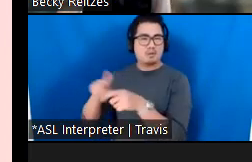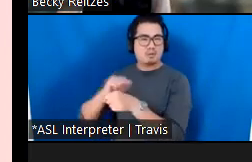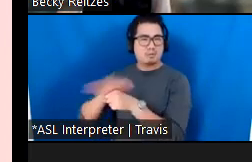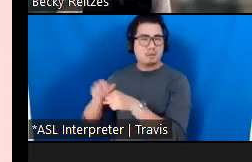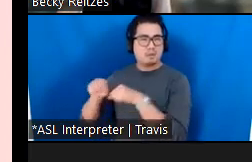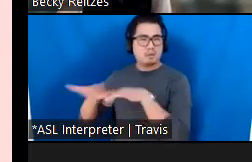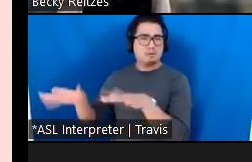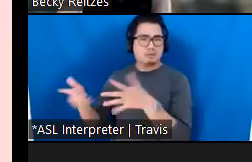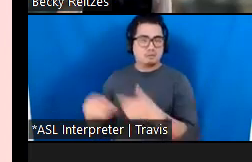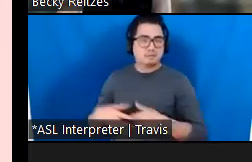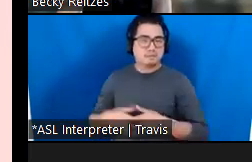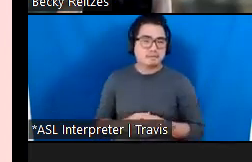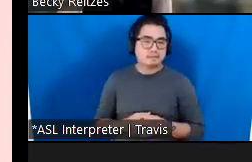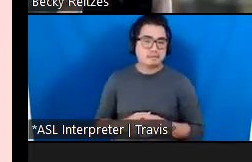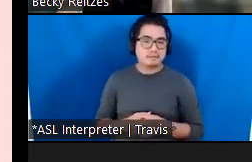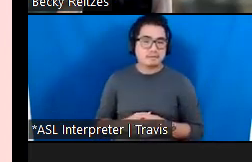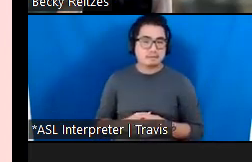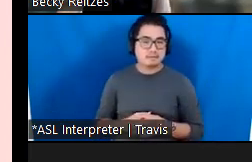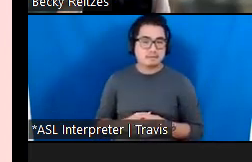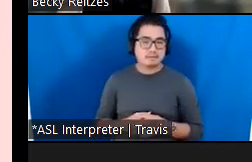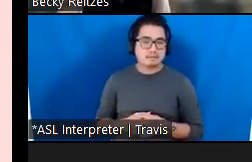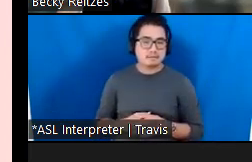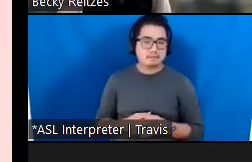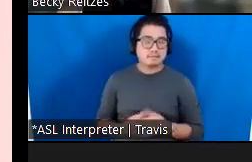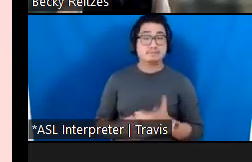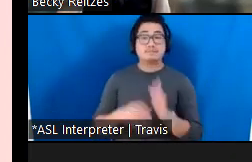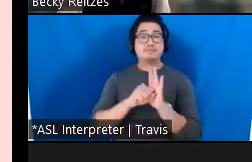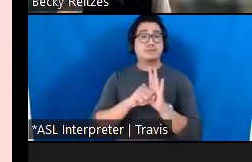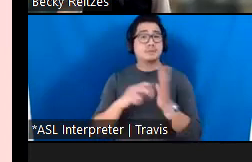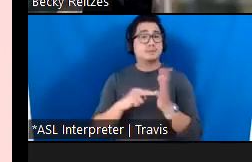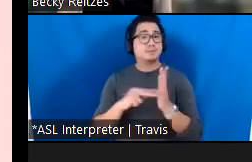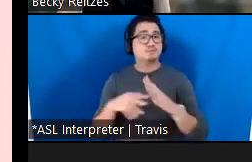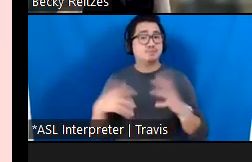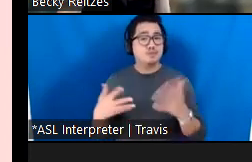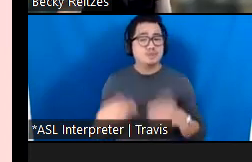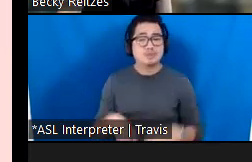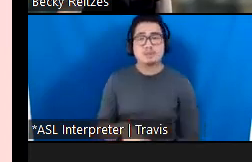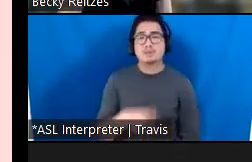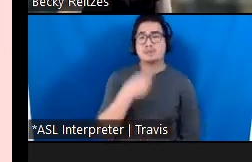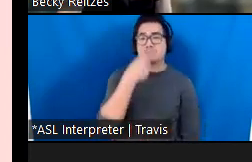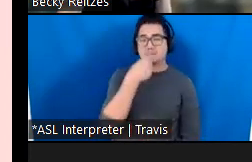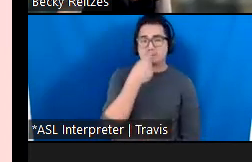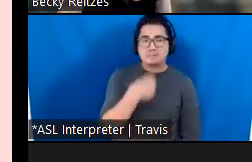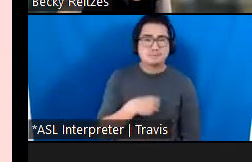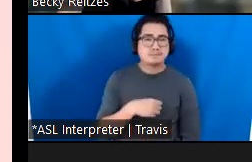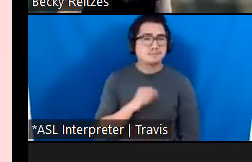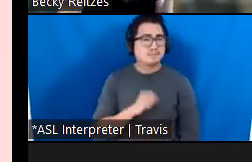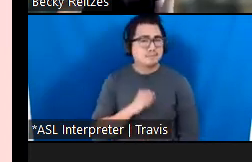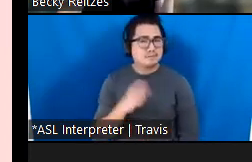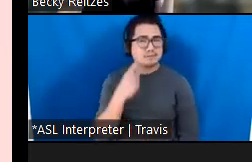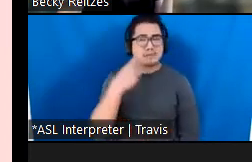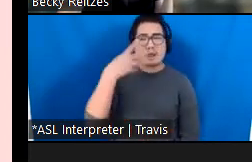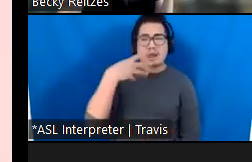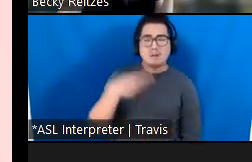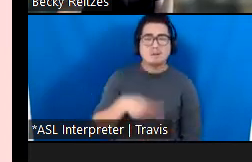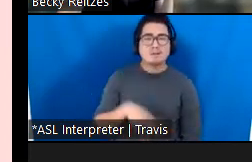everything. Sore throat, headaches, diarrhea, and this is new thing. Like if someone,